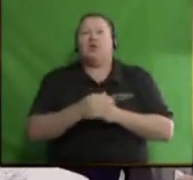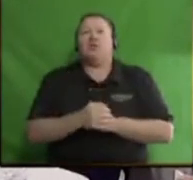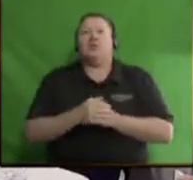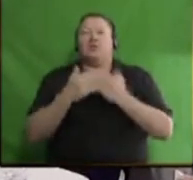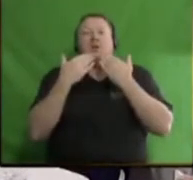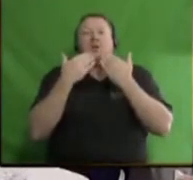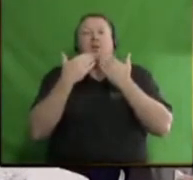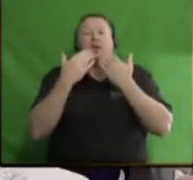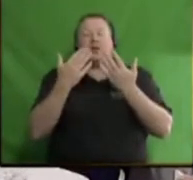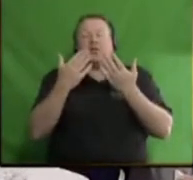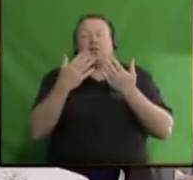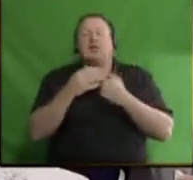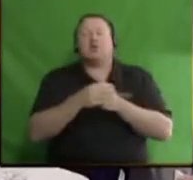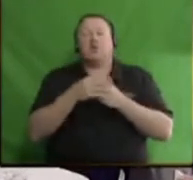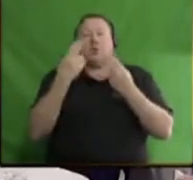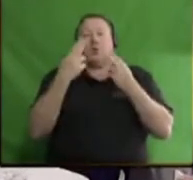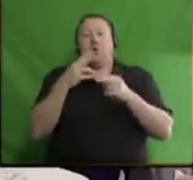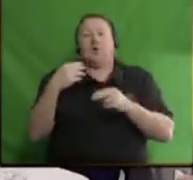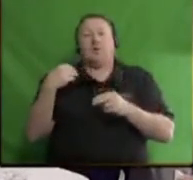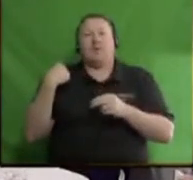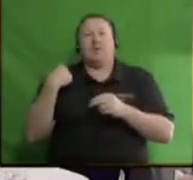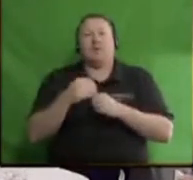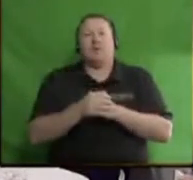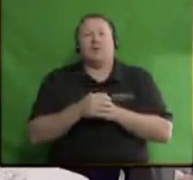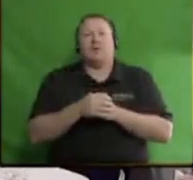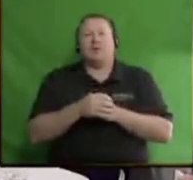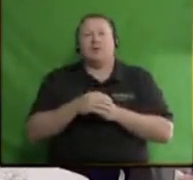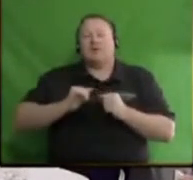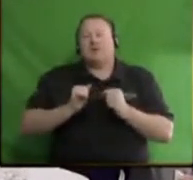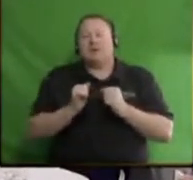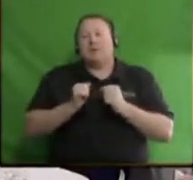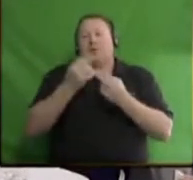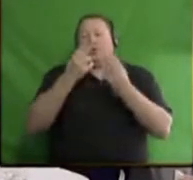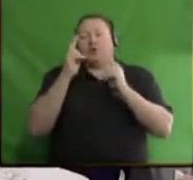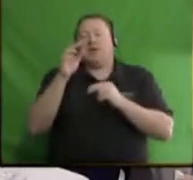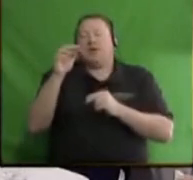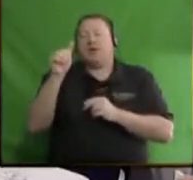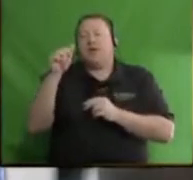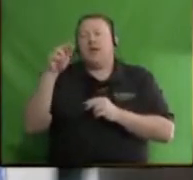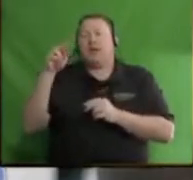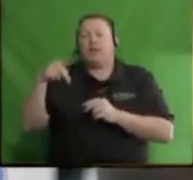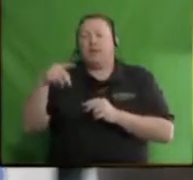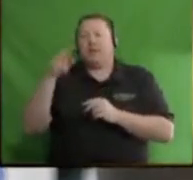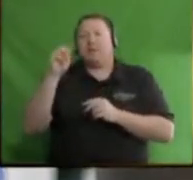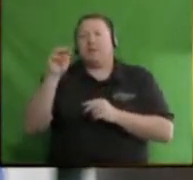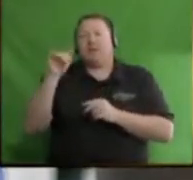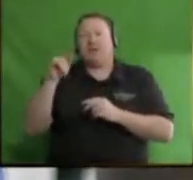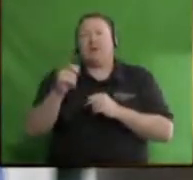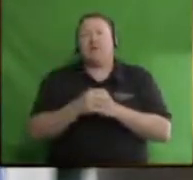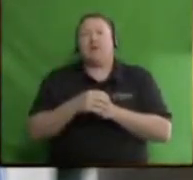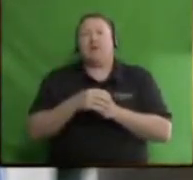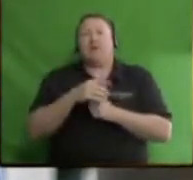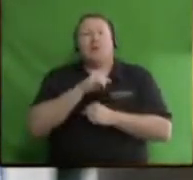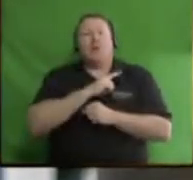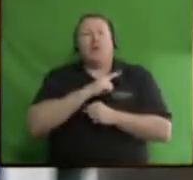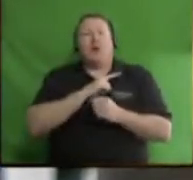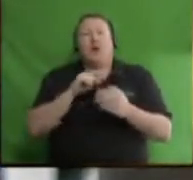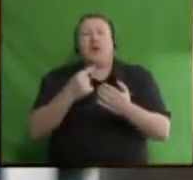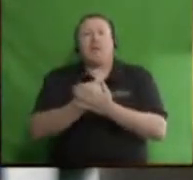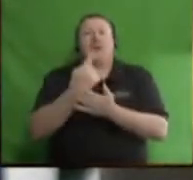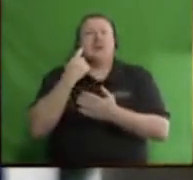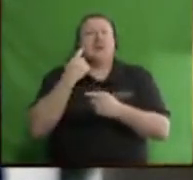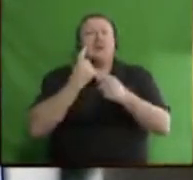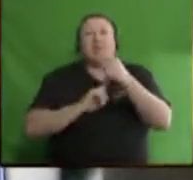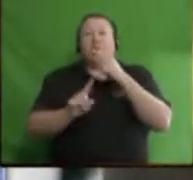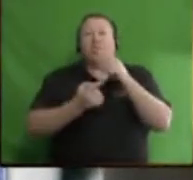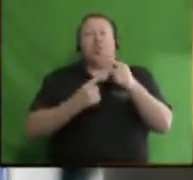Thank you. Honourable Minister, AP Letlape of Stellenbosch University writes that the main causes of our porous land borders are lack